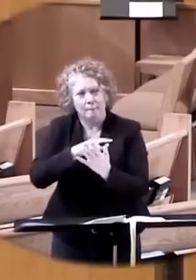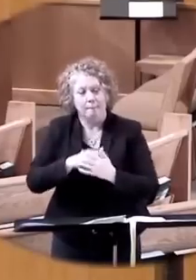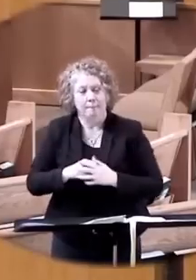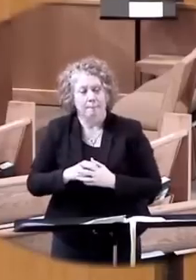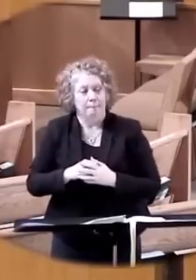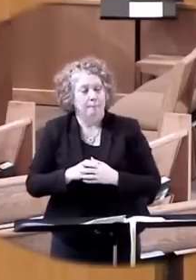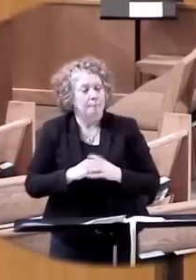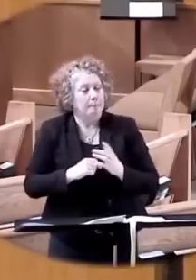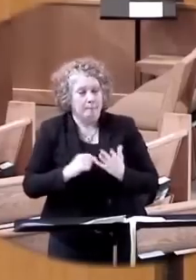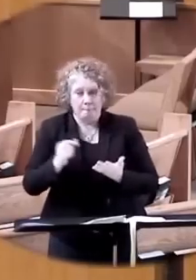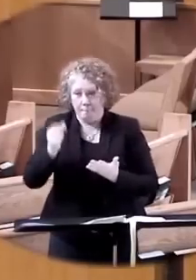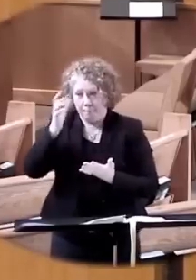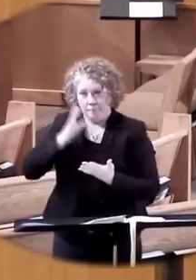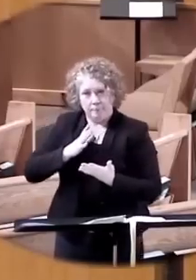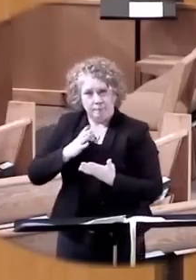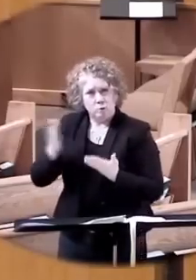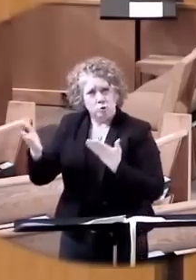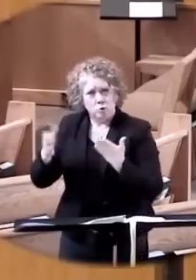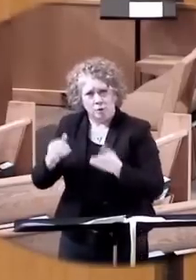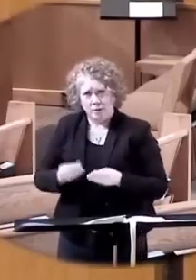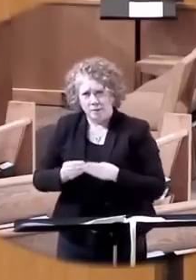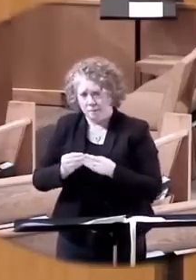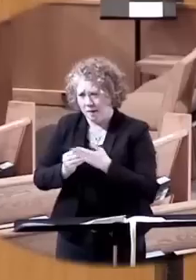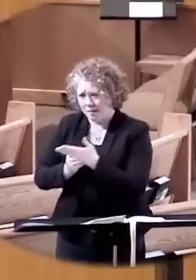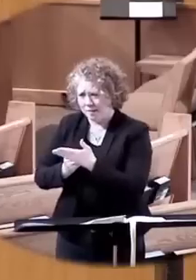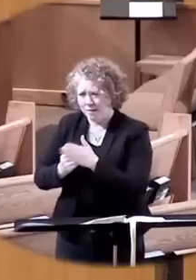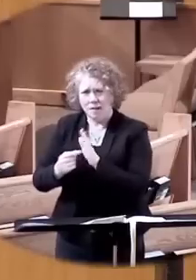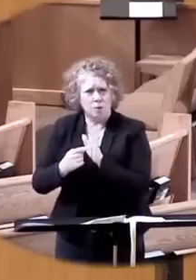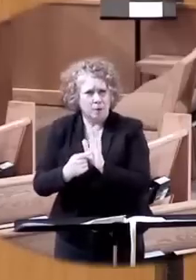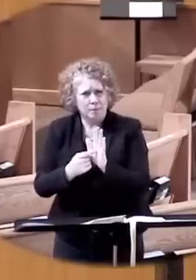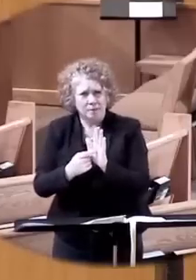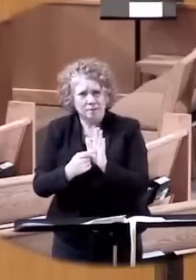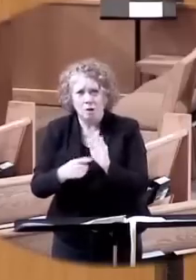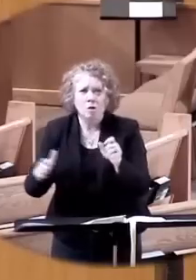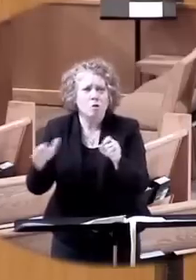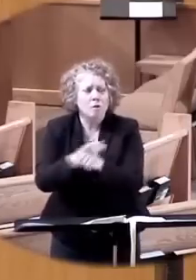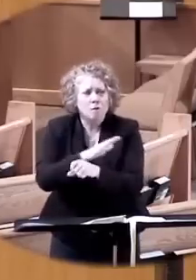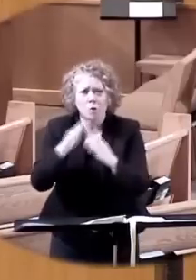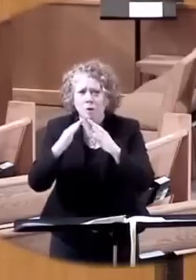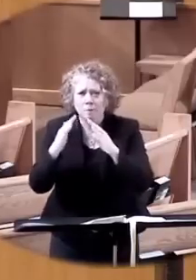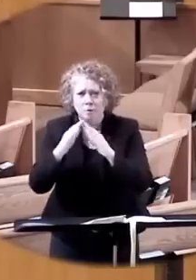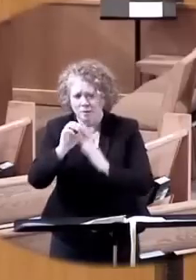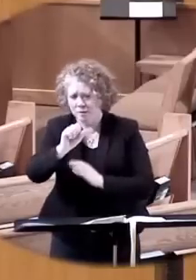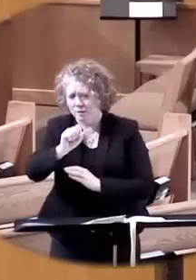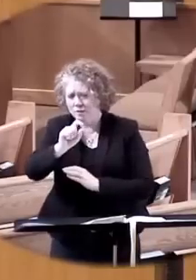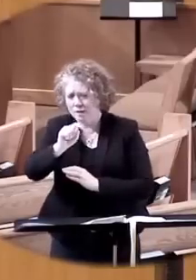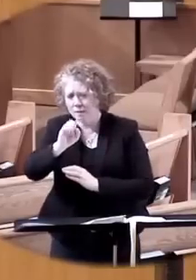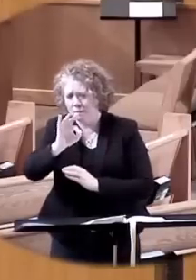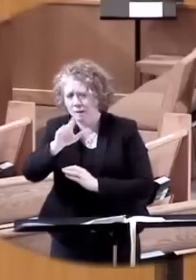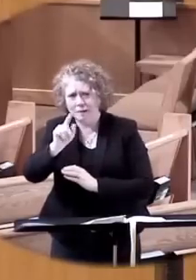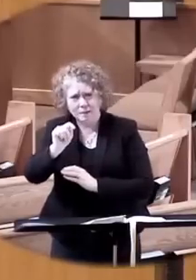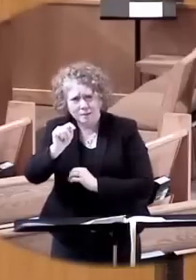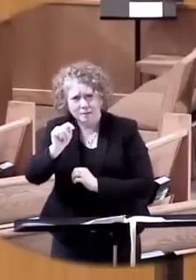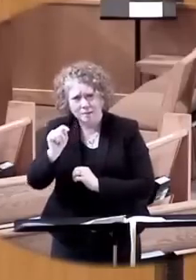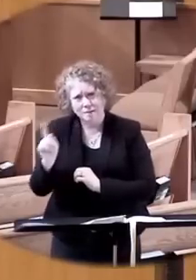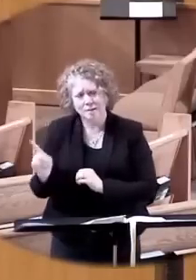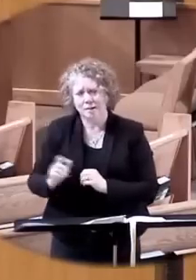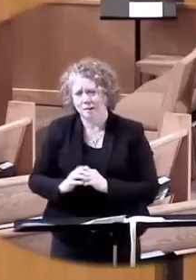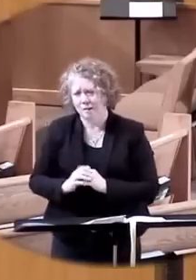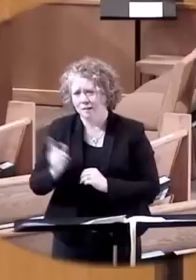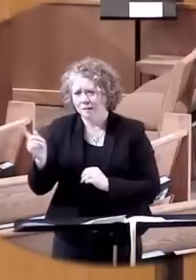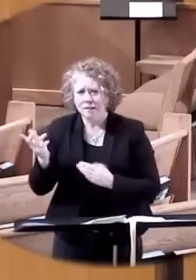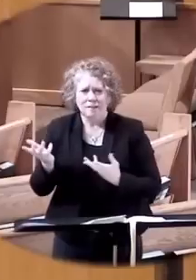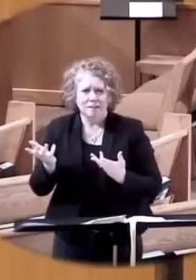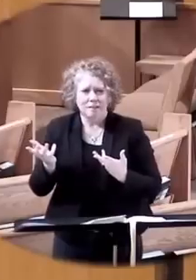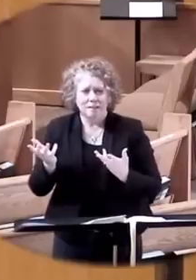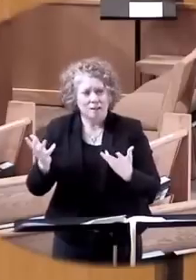Mass, and he too is representing the entire community of St. Benedict in his seeking to serve as the church